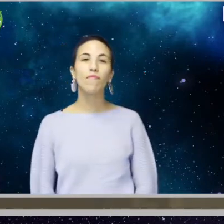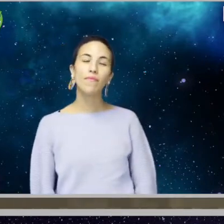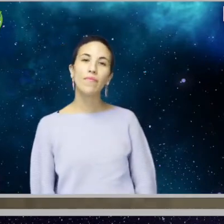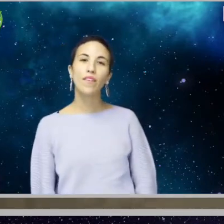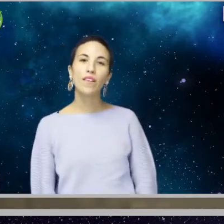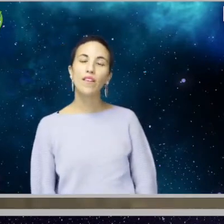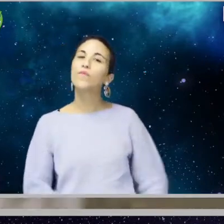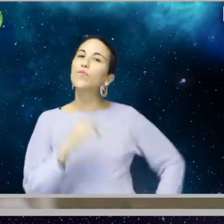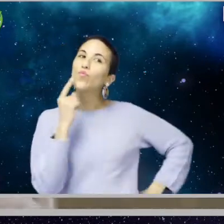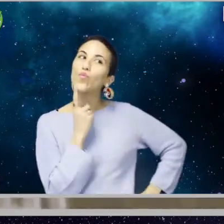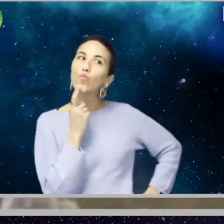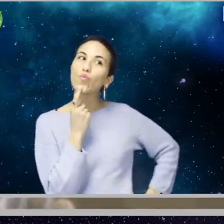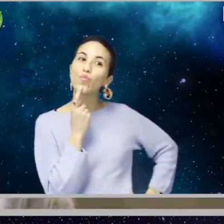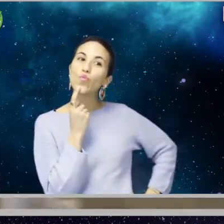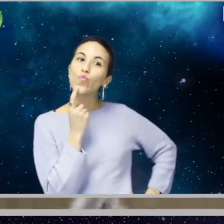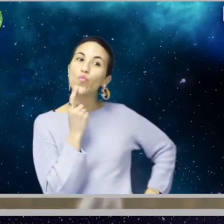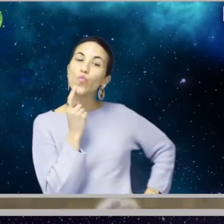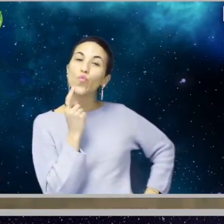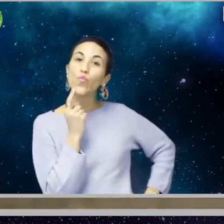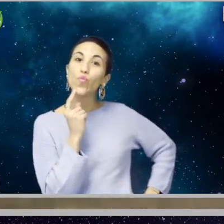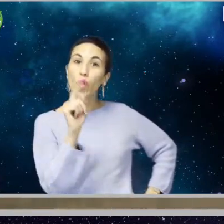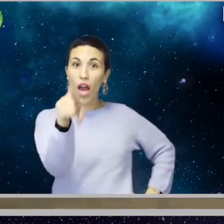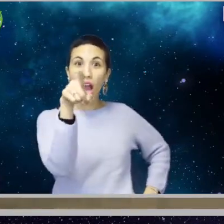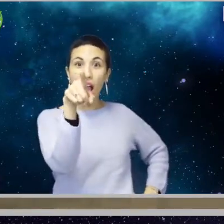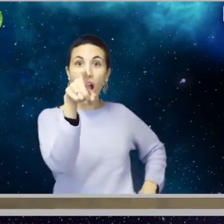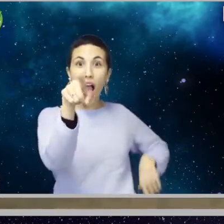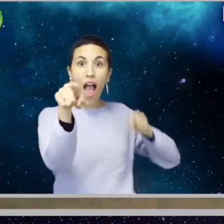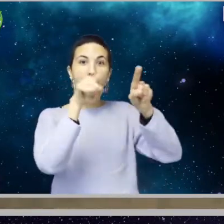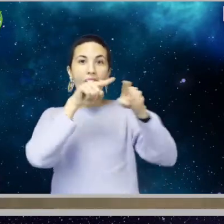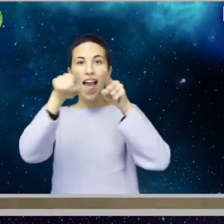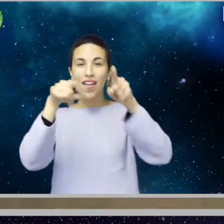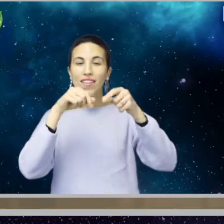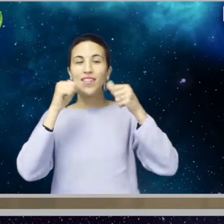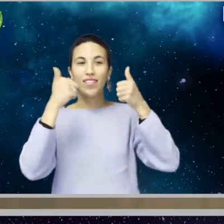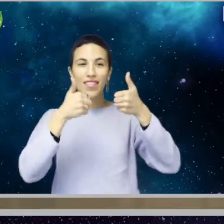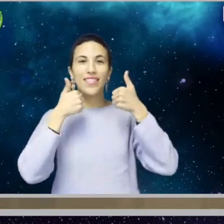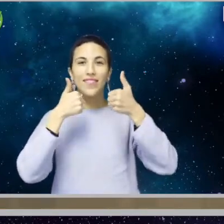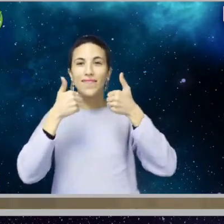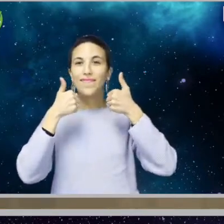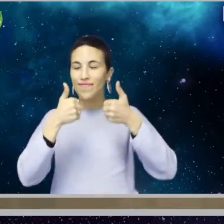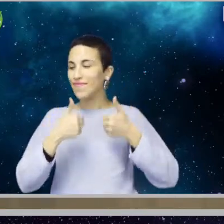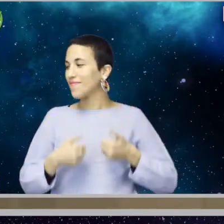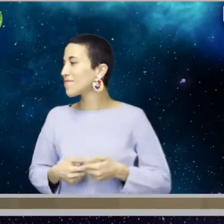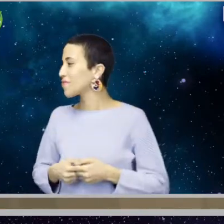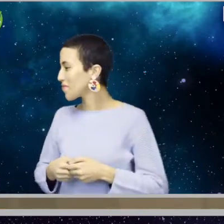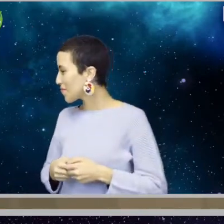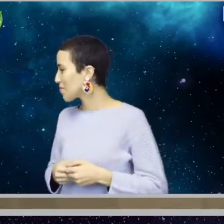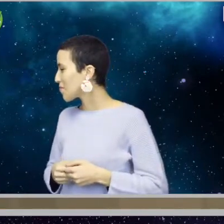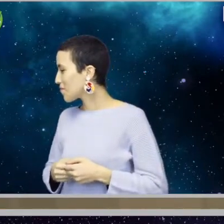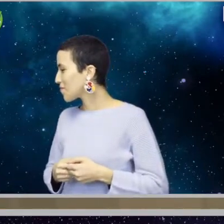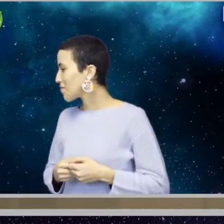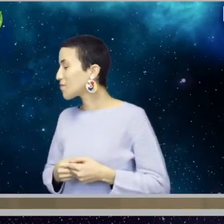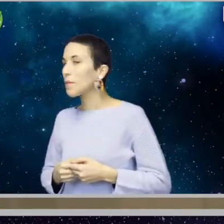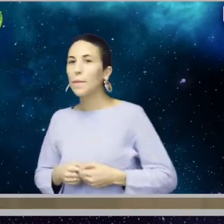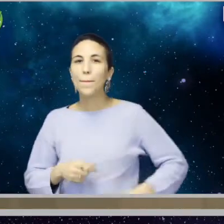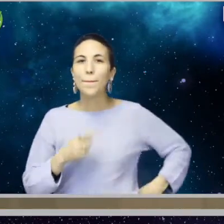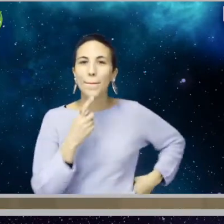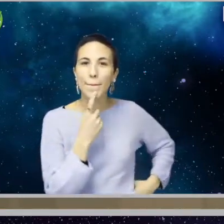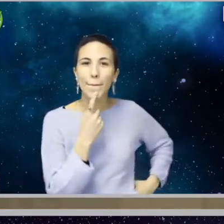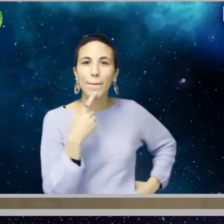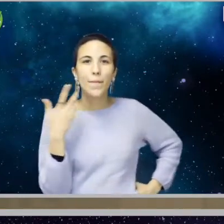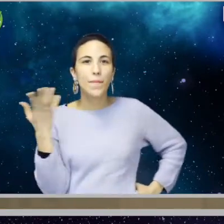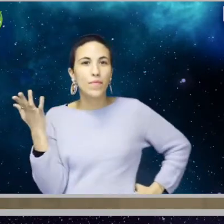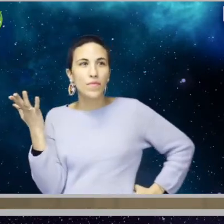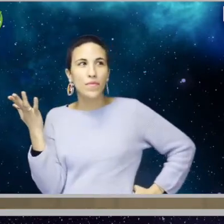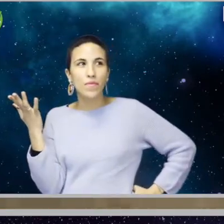next one, H-U, for you, be upright. So, oh, Mrs. Seamus, you know what that means,